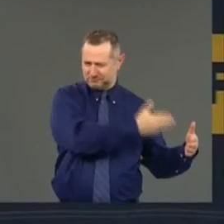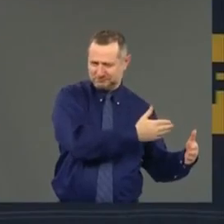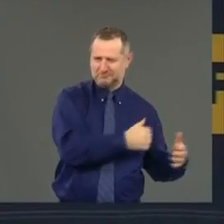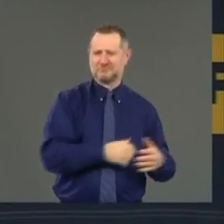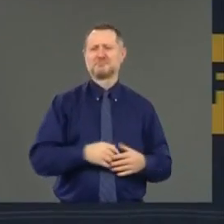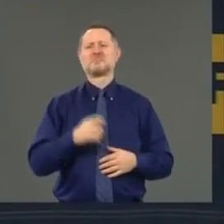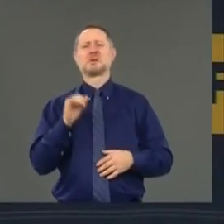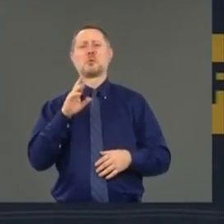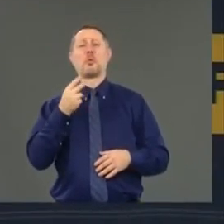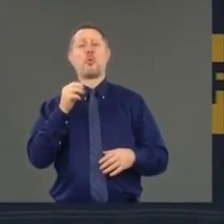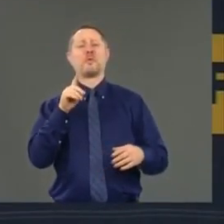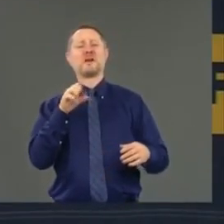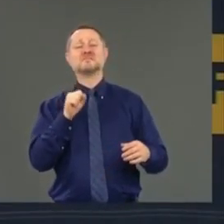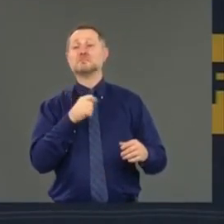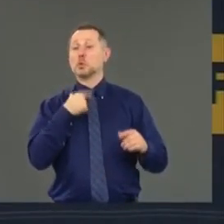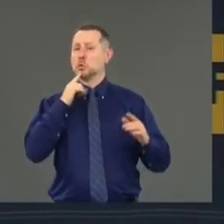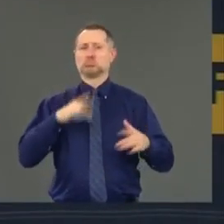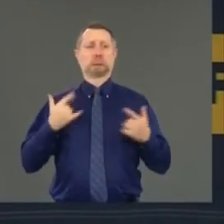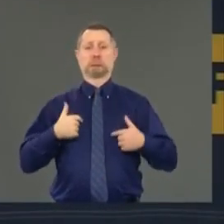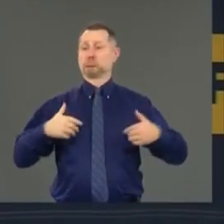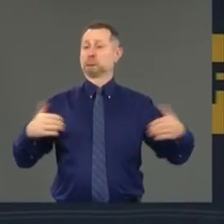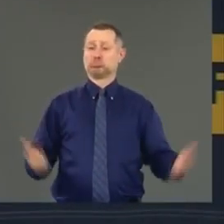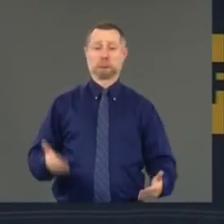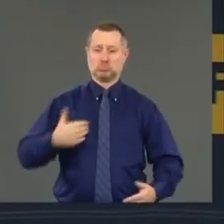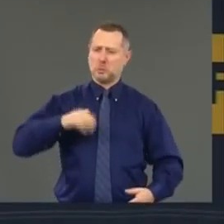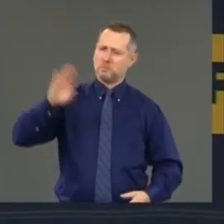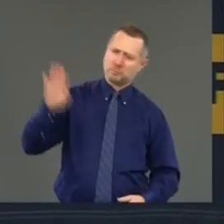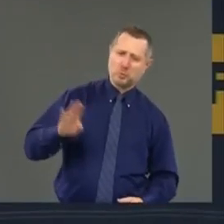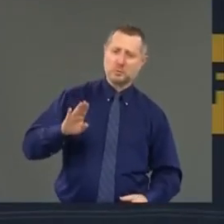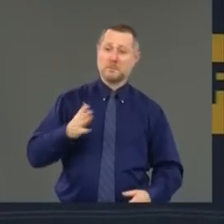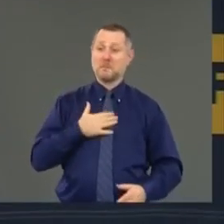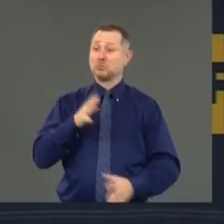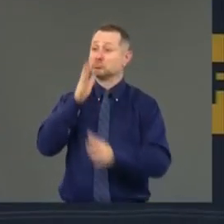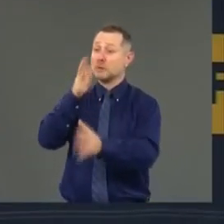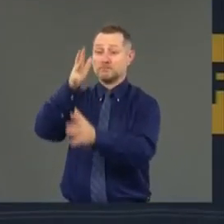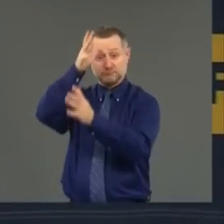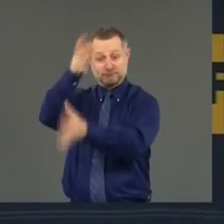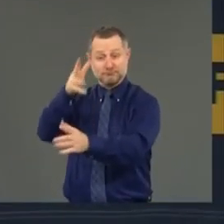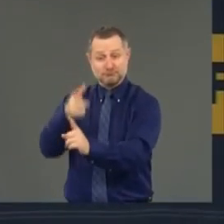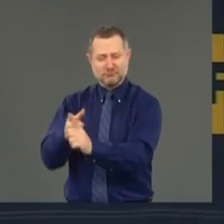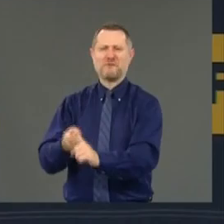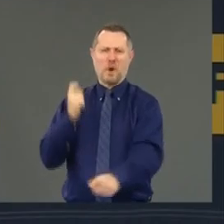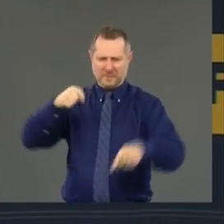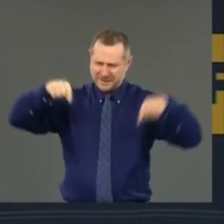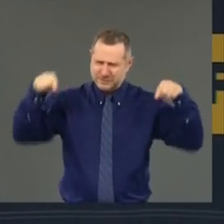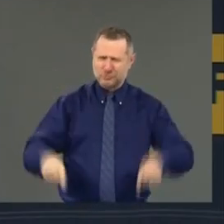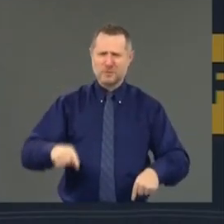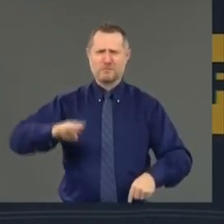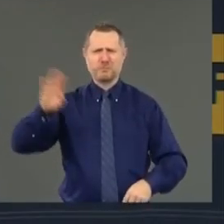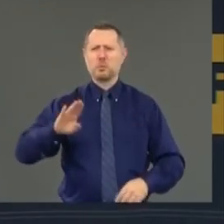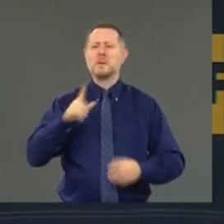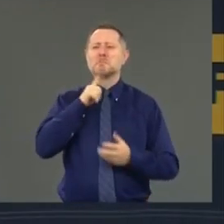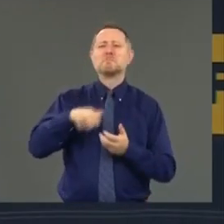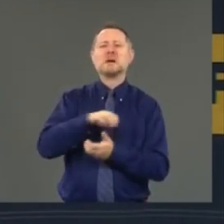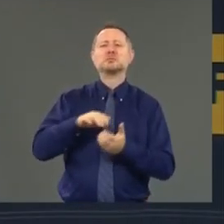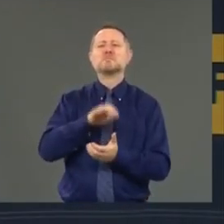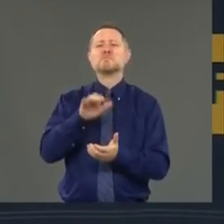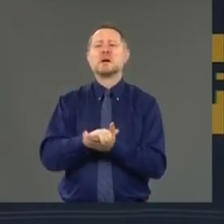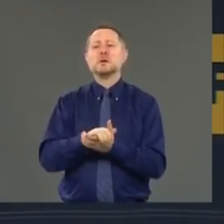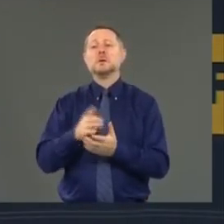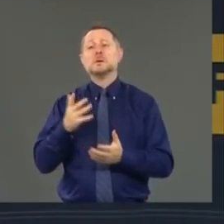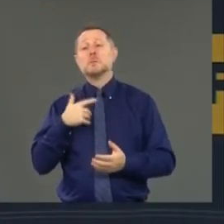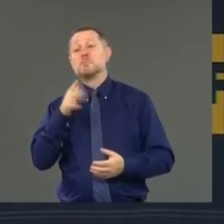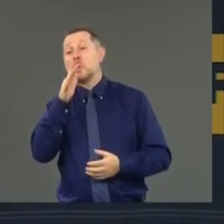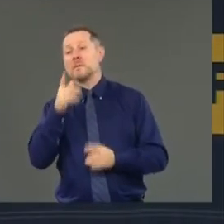a mixed marriage in New York City. My mother was from Brooklyn. My father was from Queens. So I spent a lot